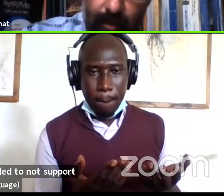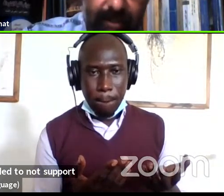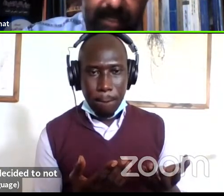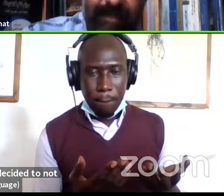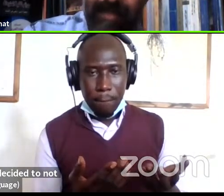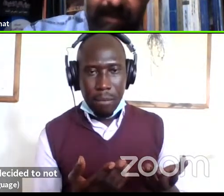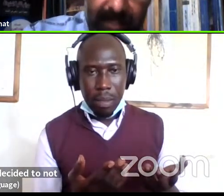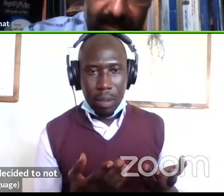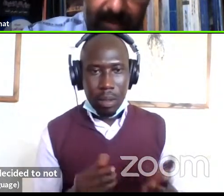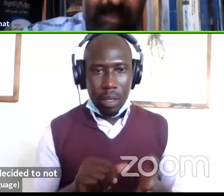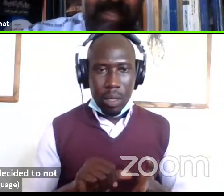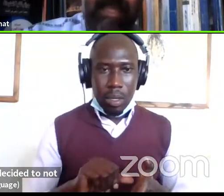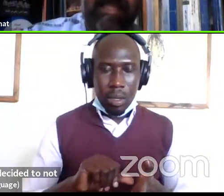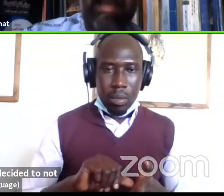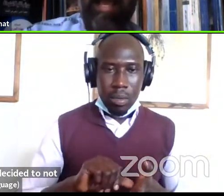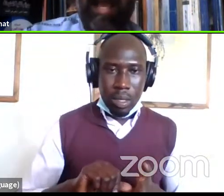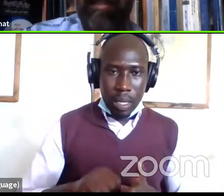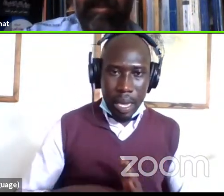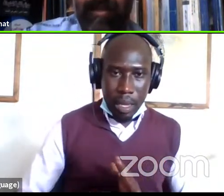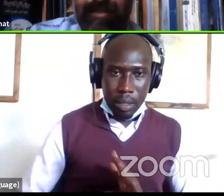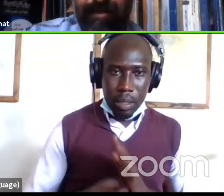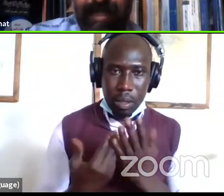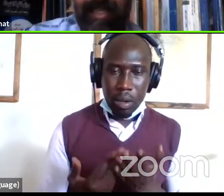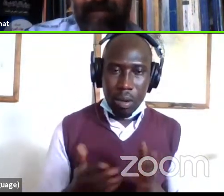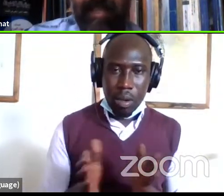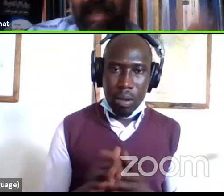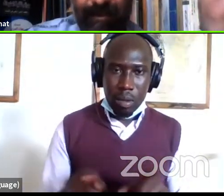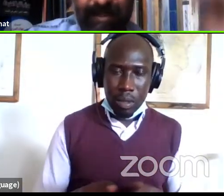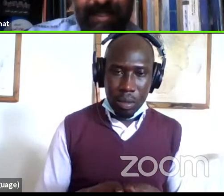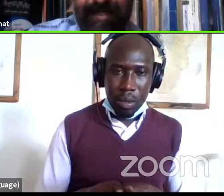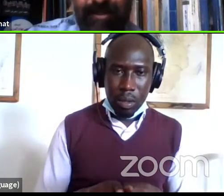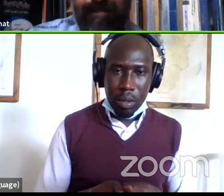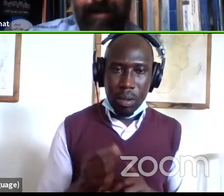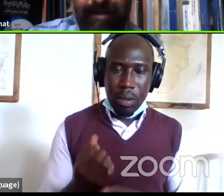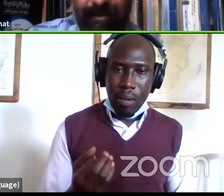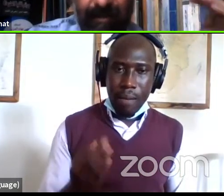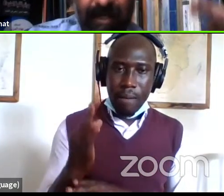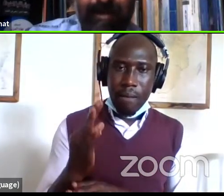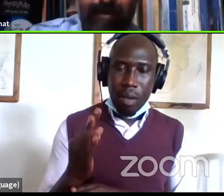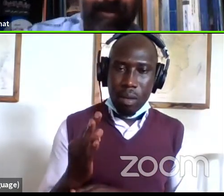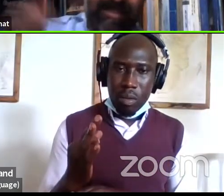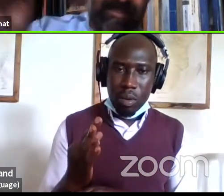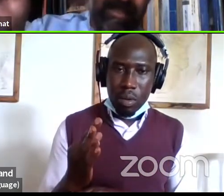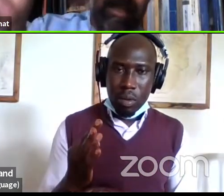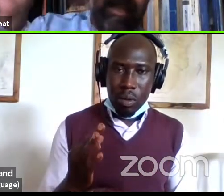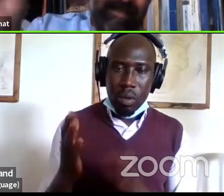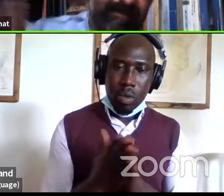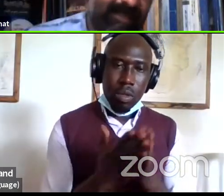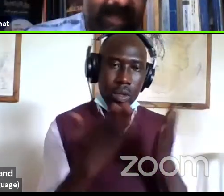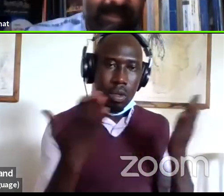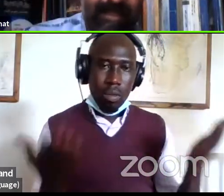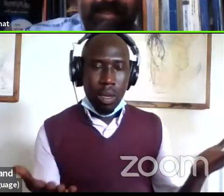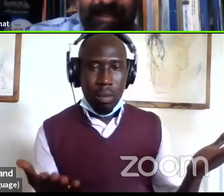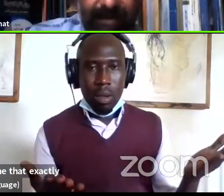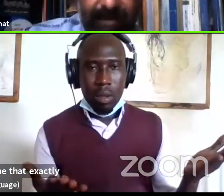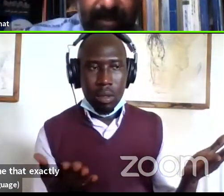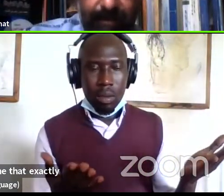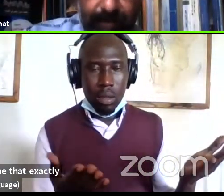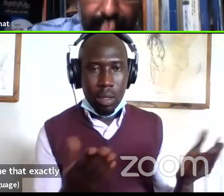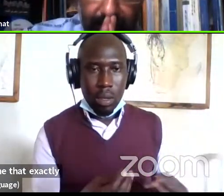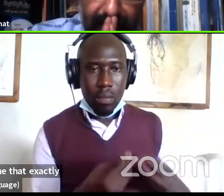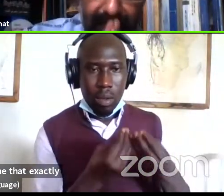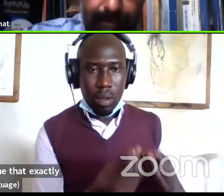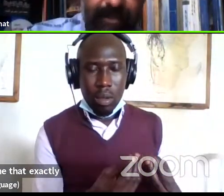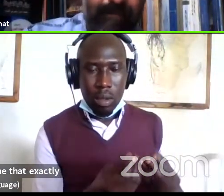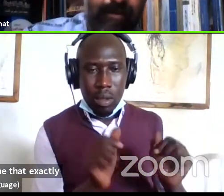the case or dismiss the case, and constitute that if I close this newspaper or this TV channel, that this